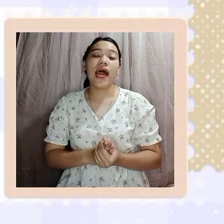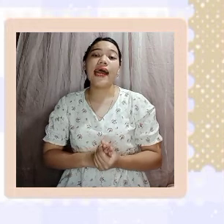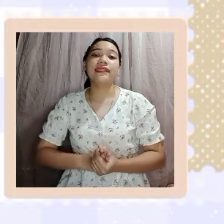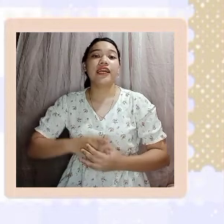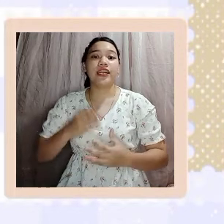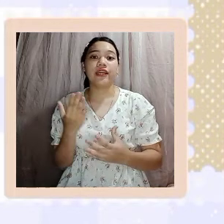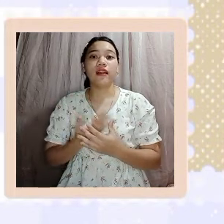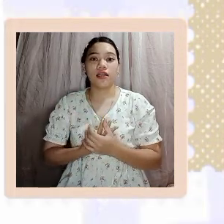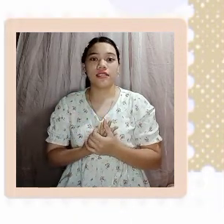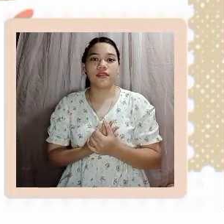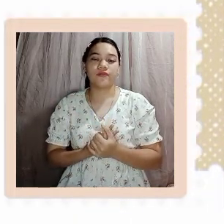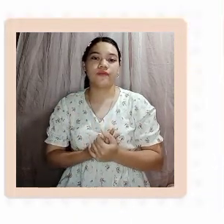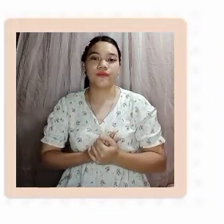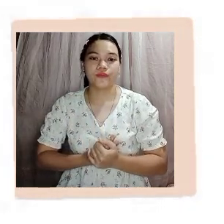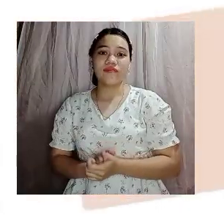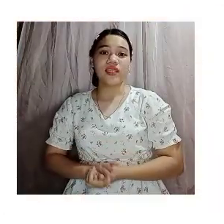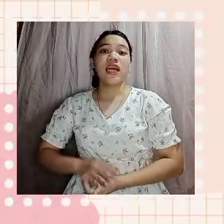syndrome, and hearing loss.